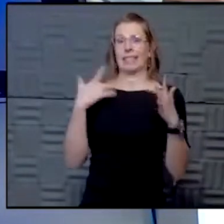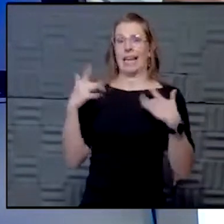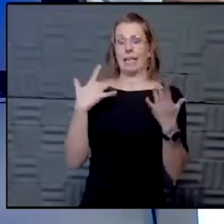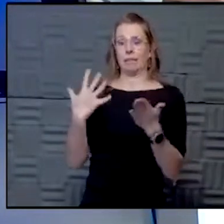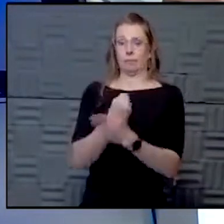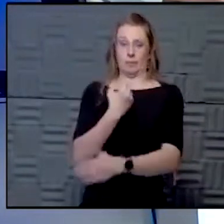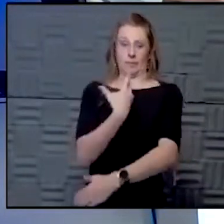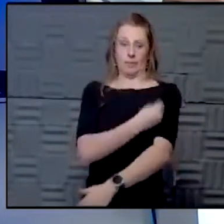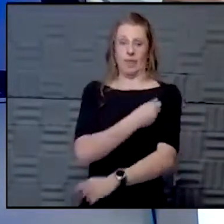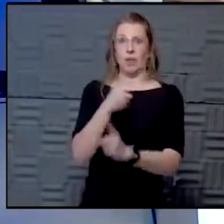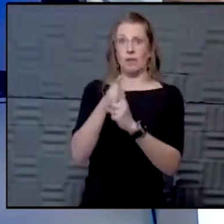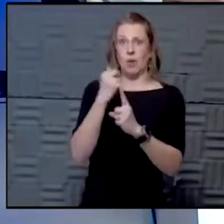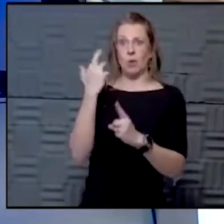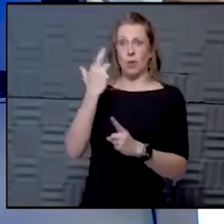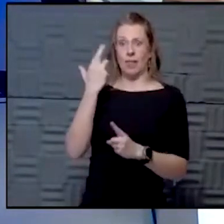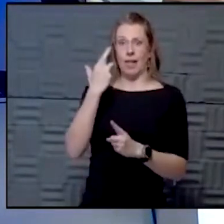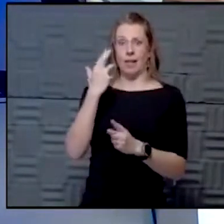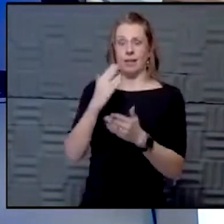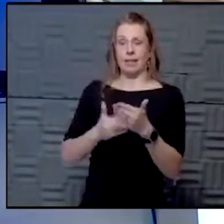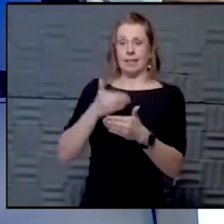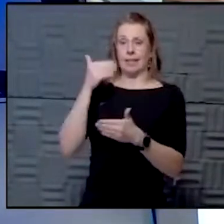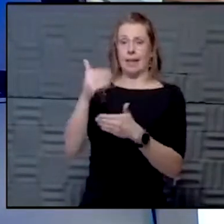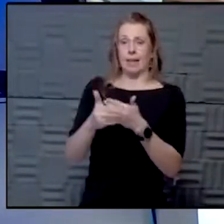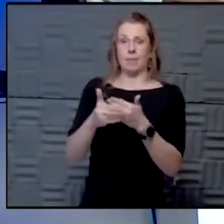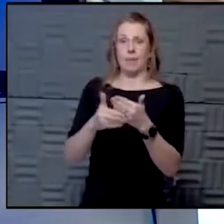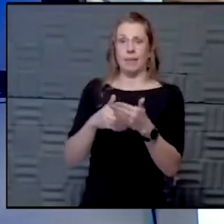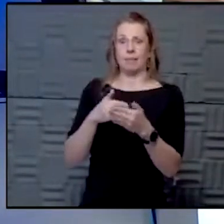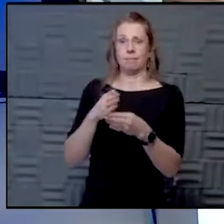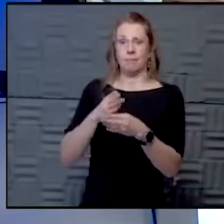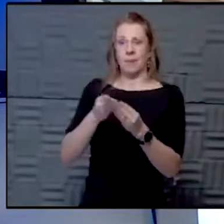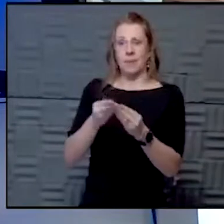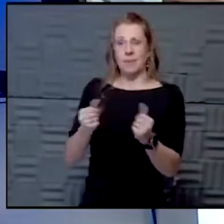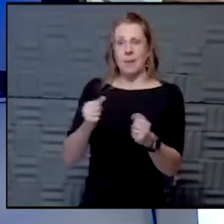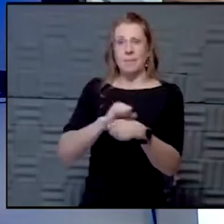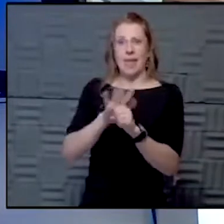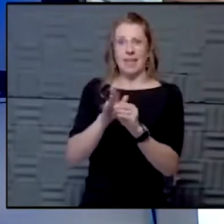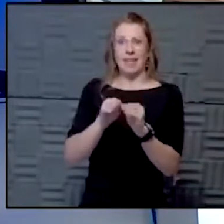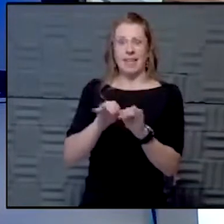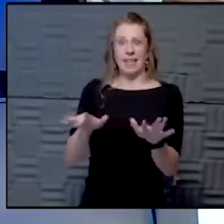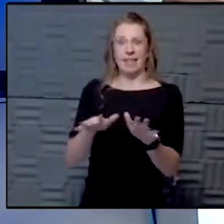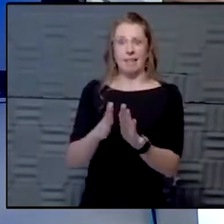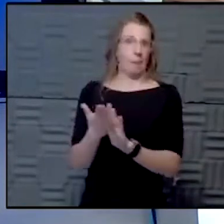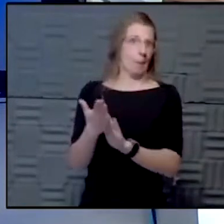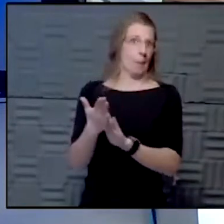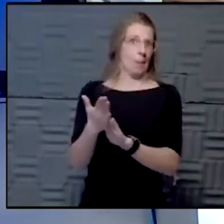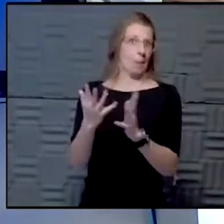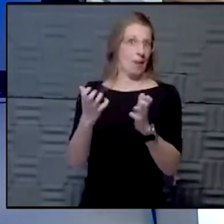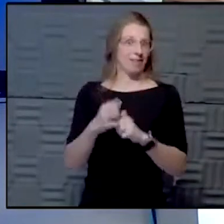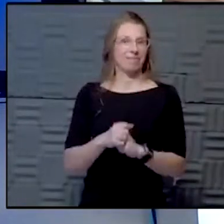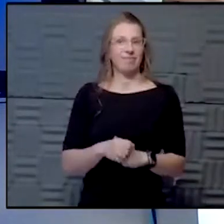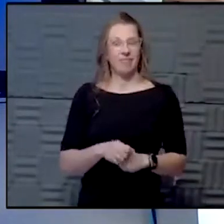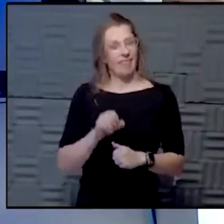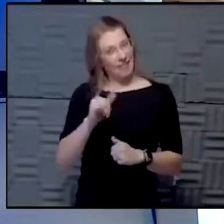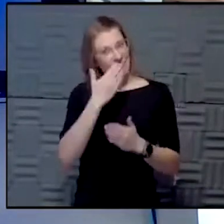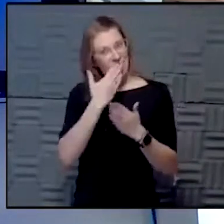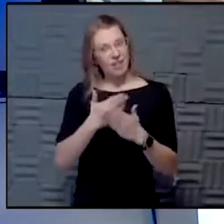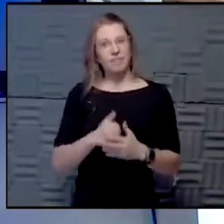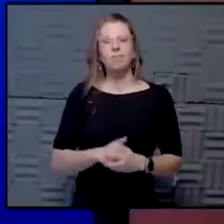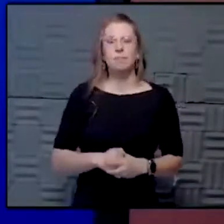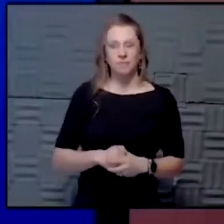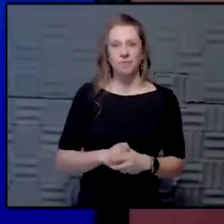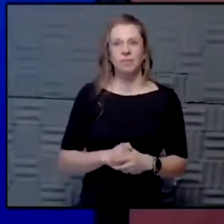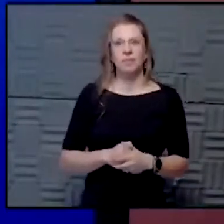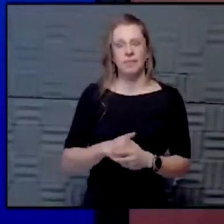She realizes it is a step towards ending the pandemic. Want to give her an atta girl? There you go. That's good. It